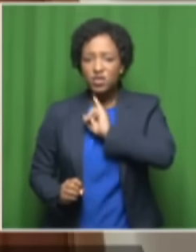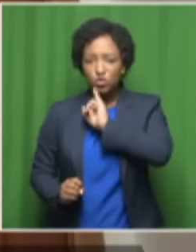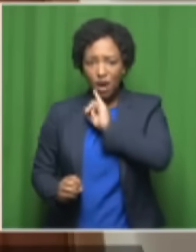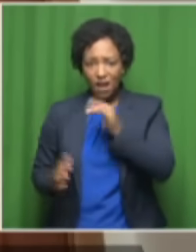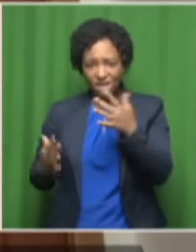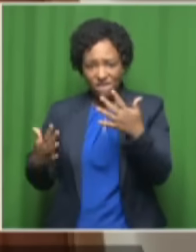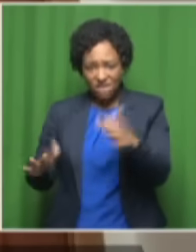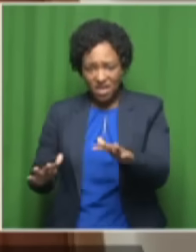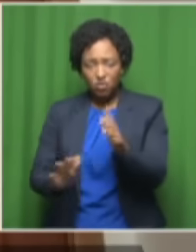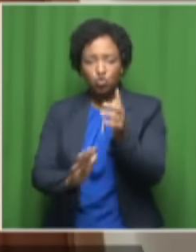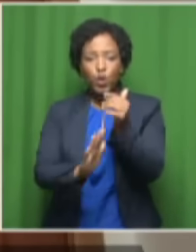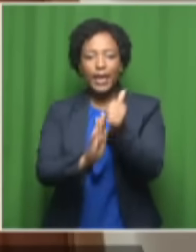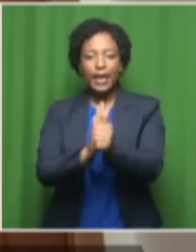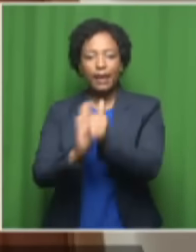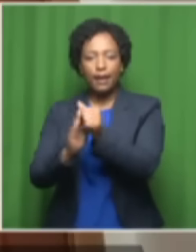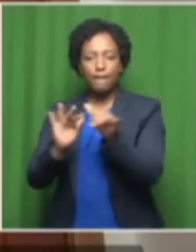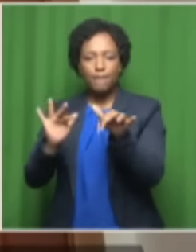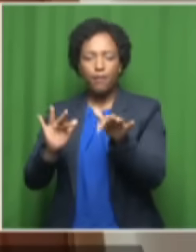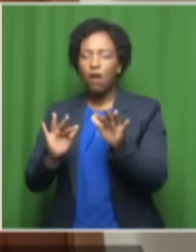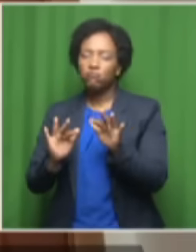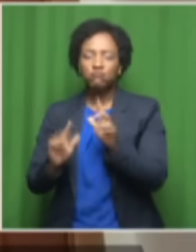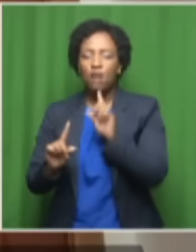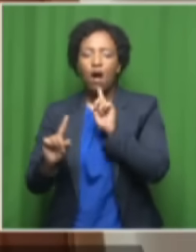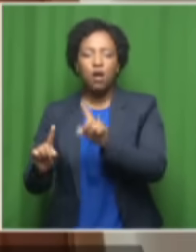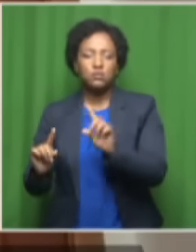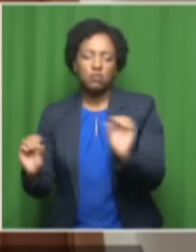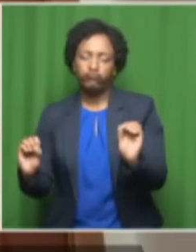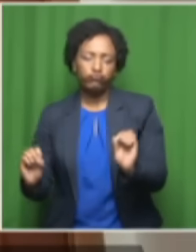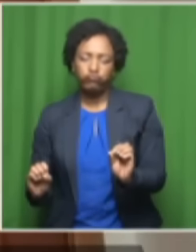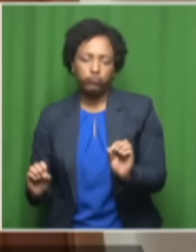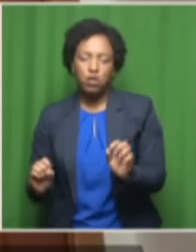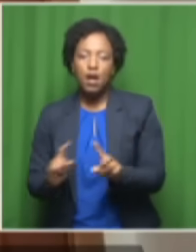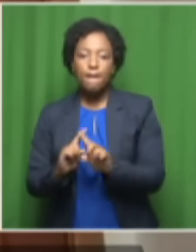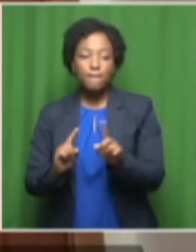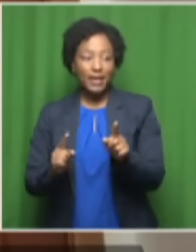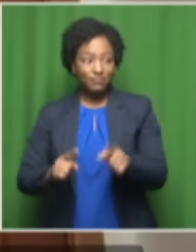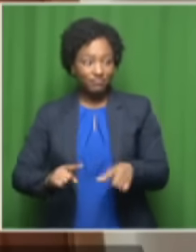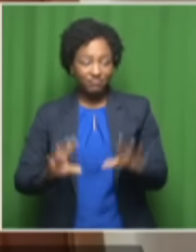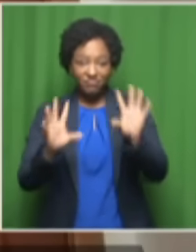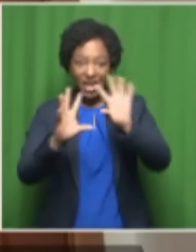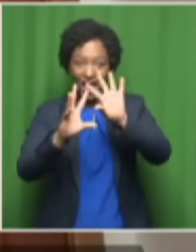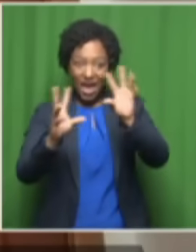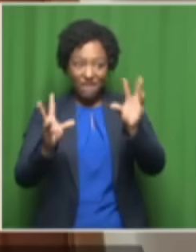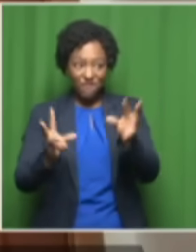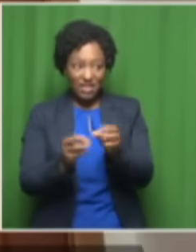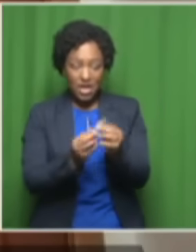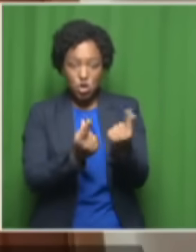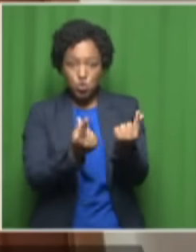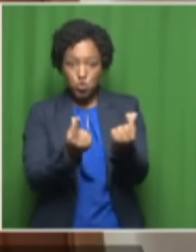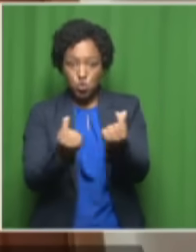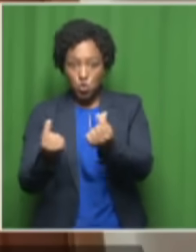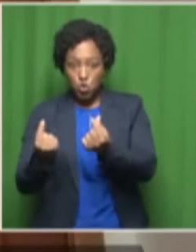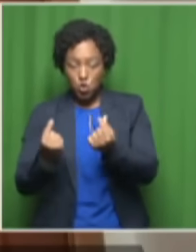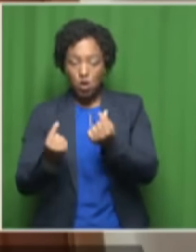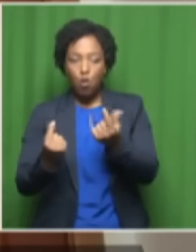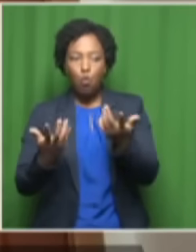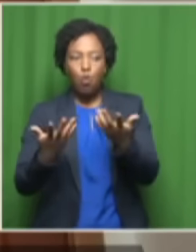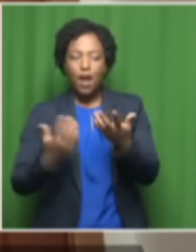Gaza. All they need to answer is, are the actions being undertaken by Israel in Gaza